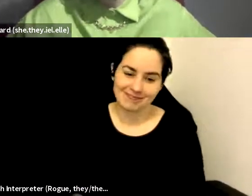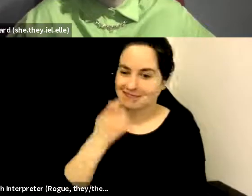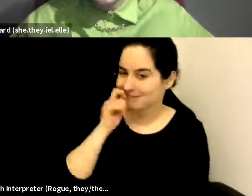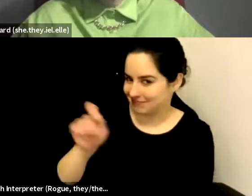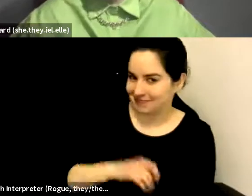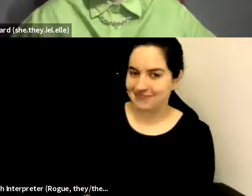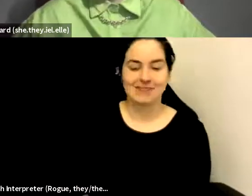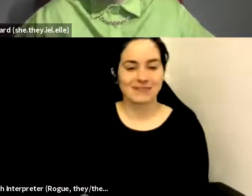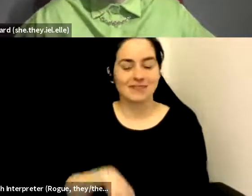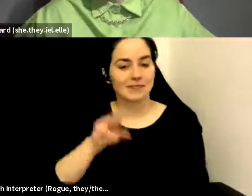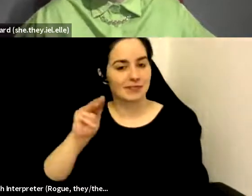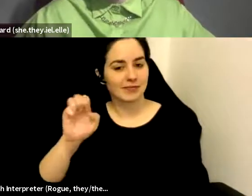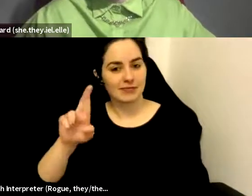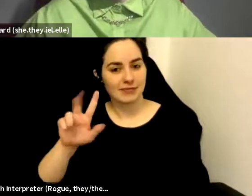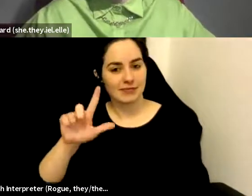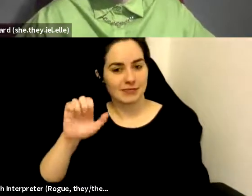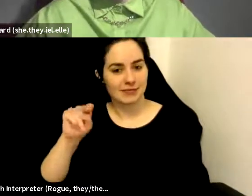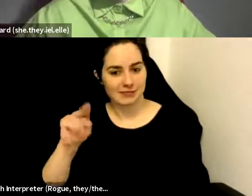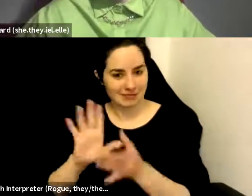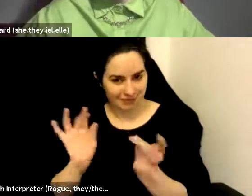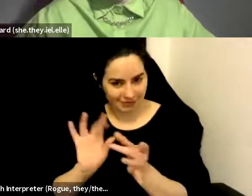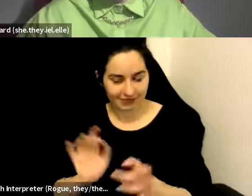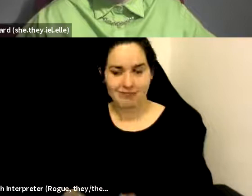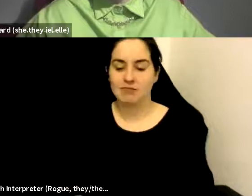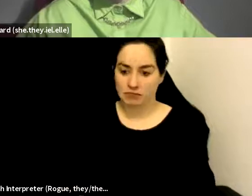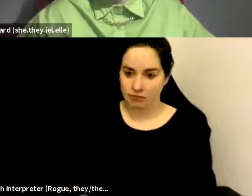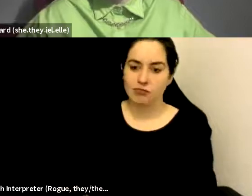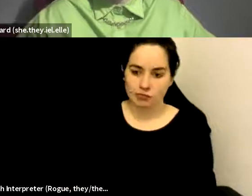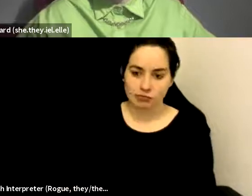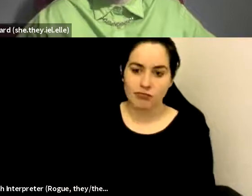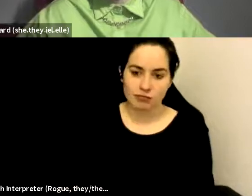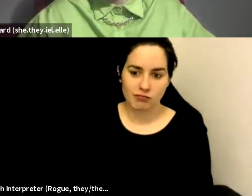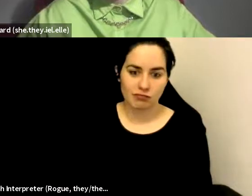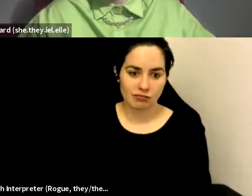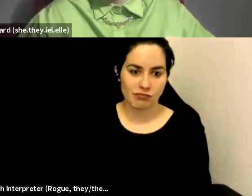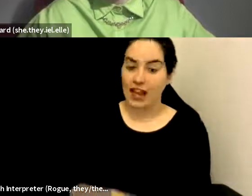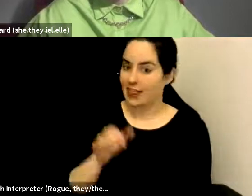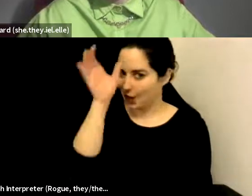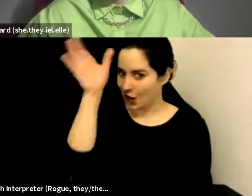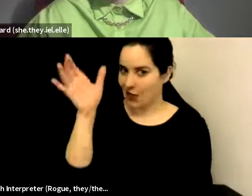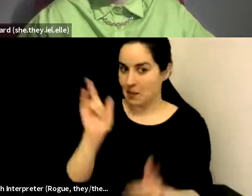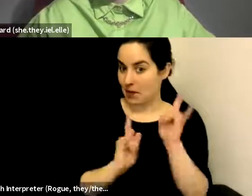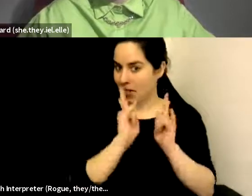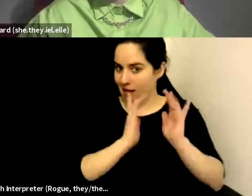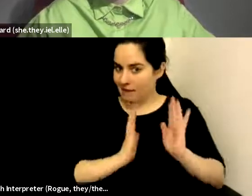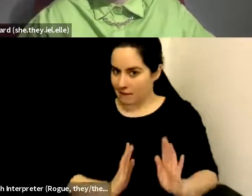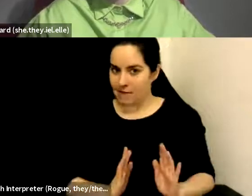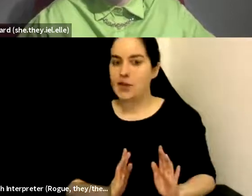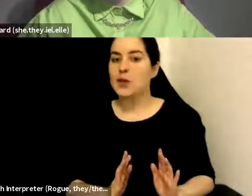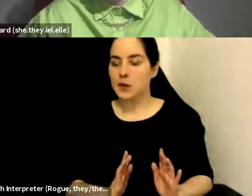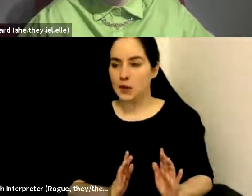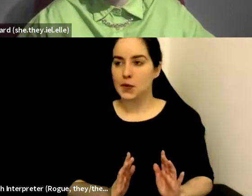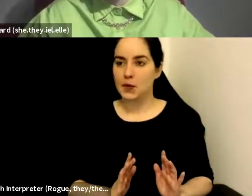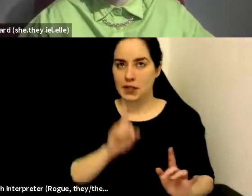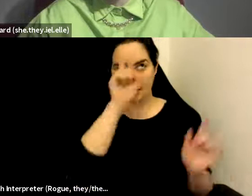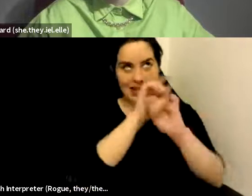Merlin speaking. Yeah, I think like especially the idea of a lover like brings in ideas of